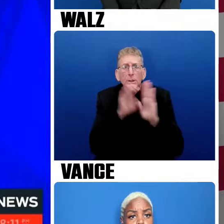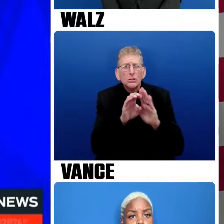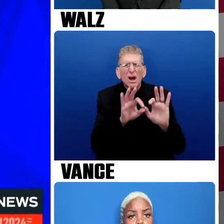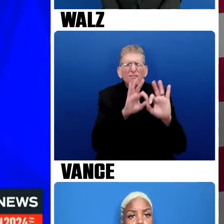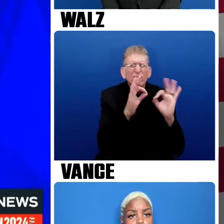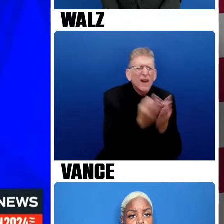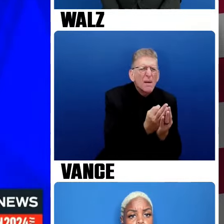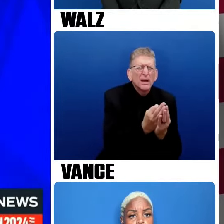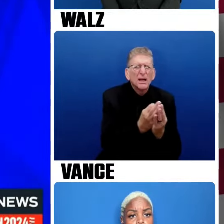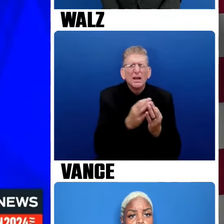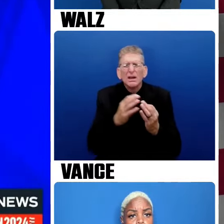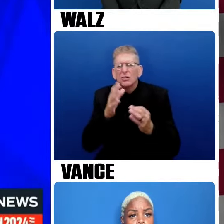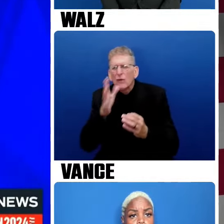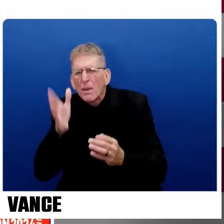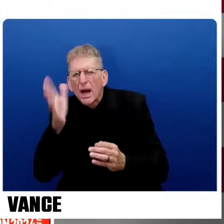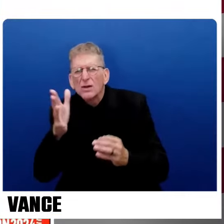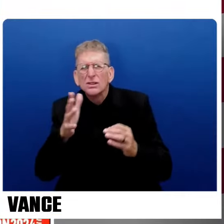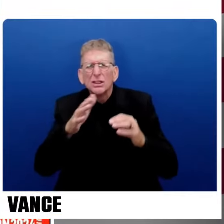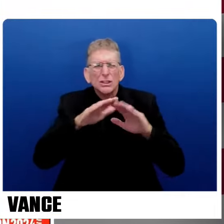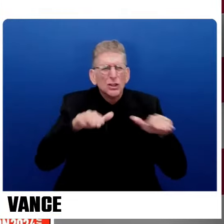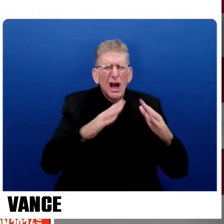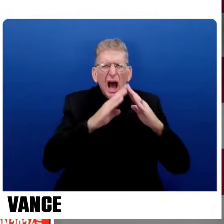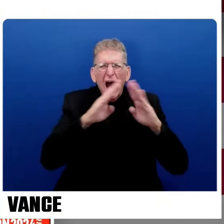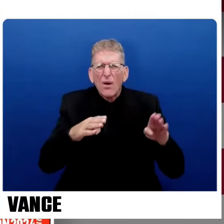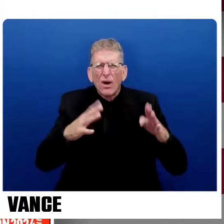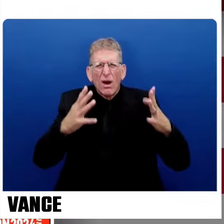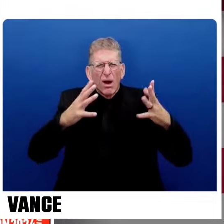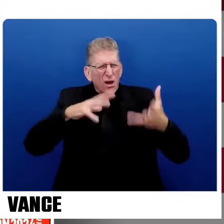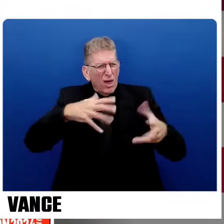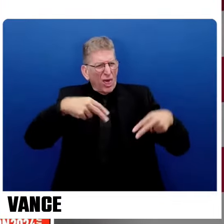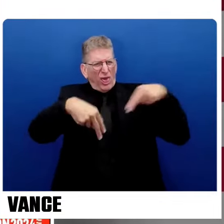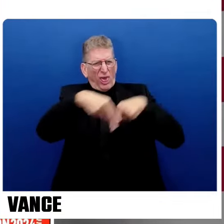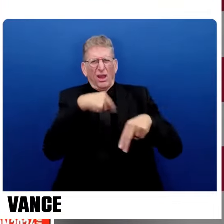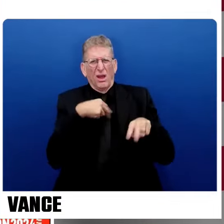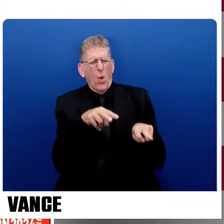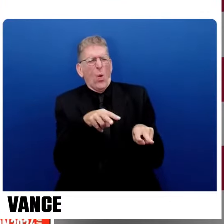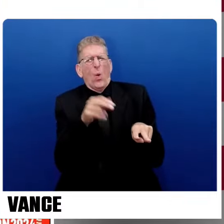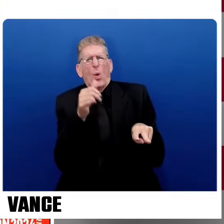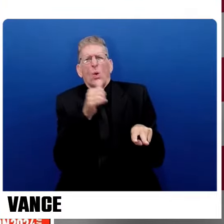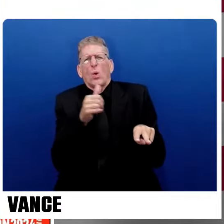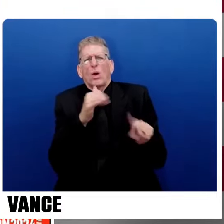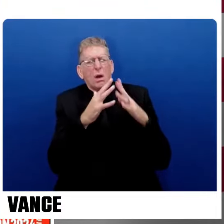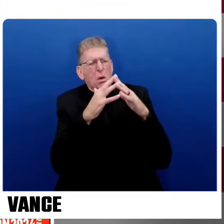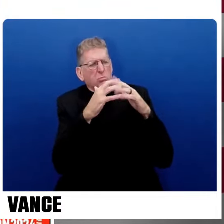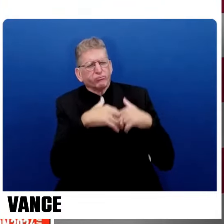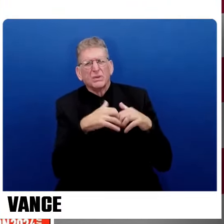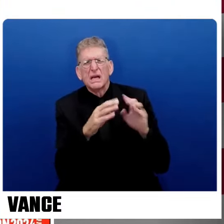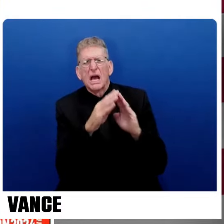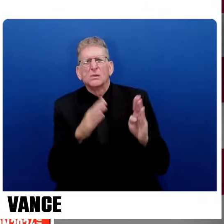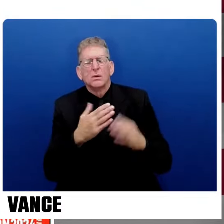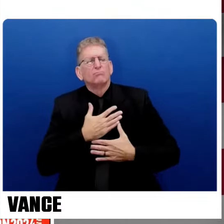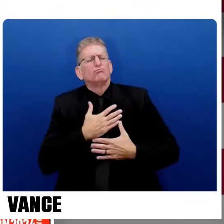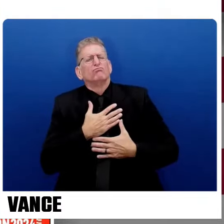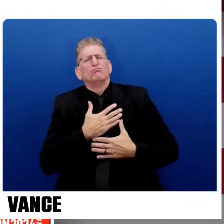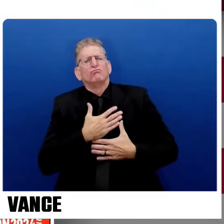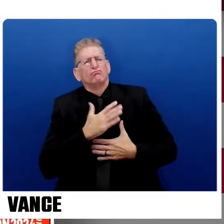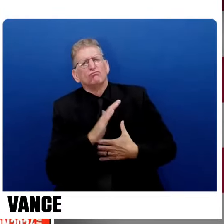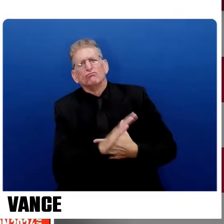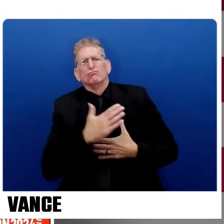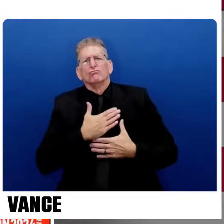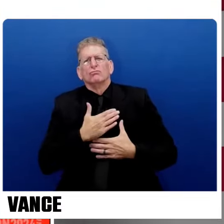sure Governor Walz joins me in saying our hearts go out to those innocent people, our prayers go out to them, and we want as robust and aggressive as a